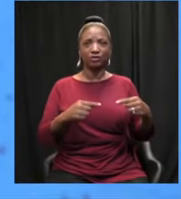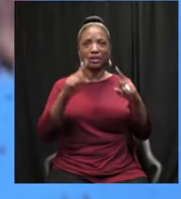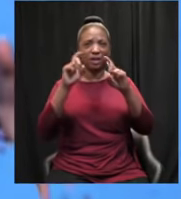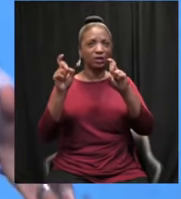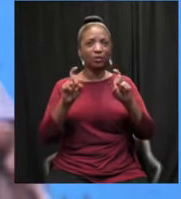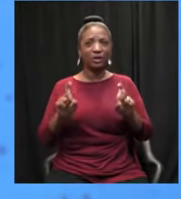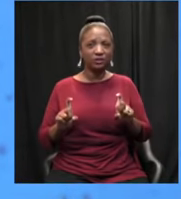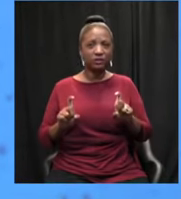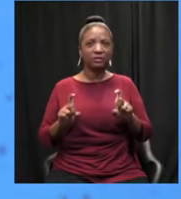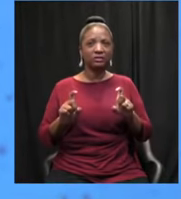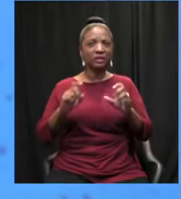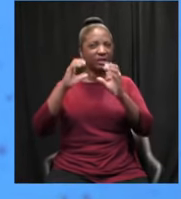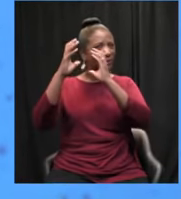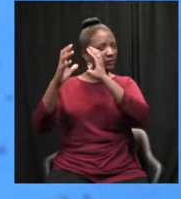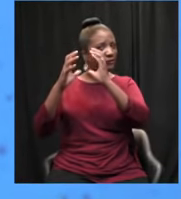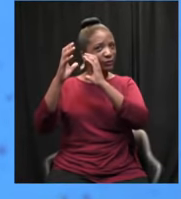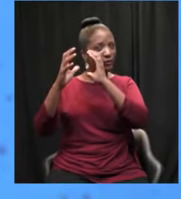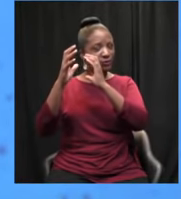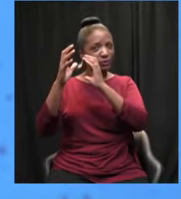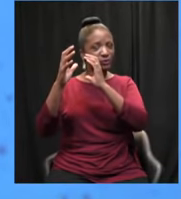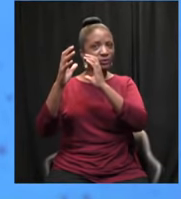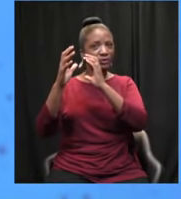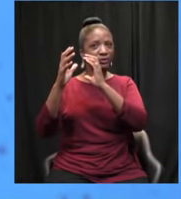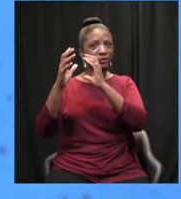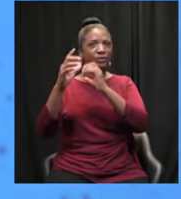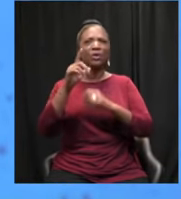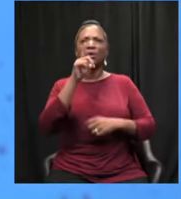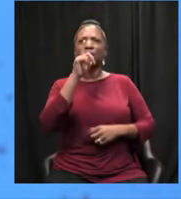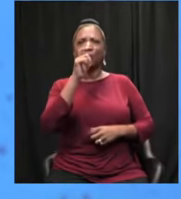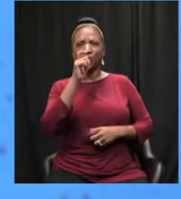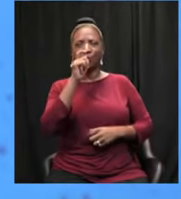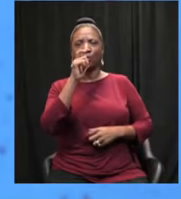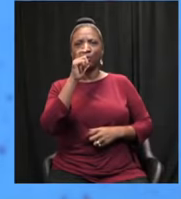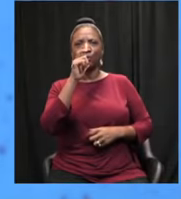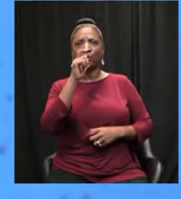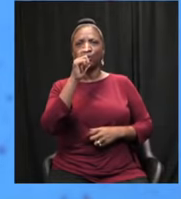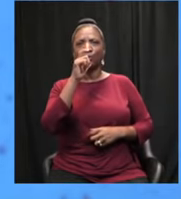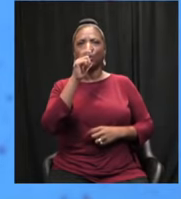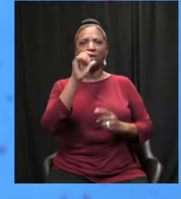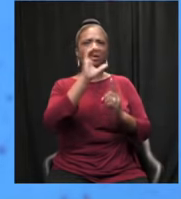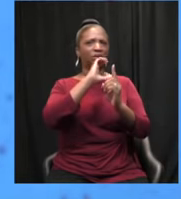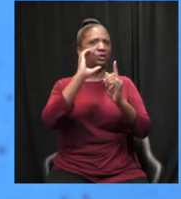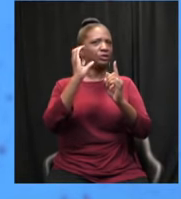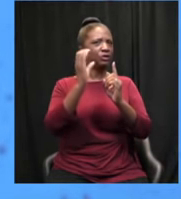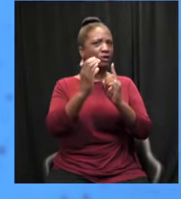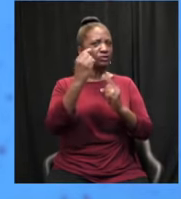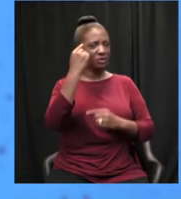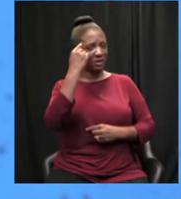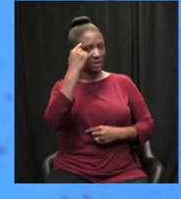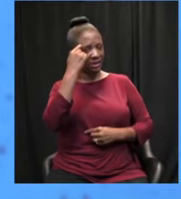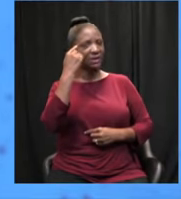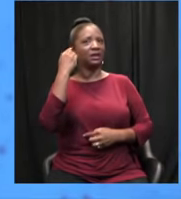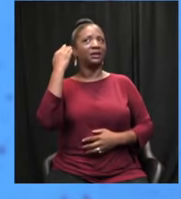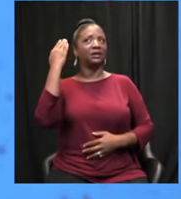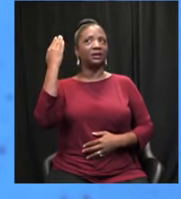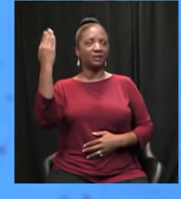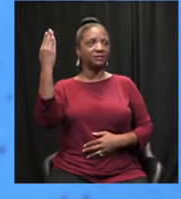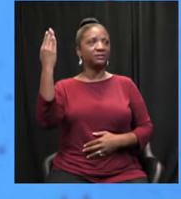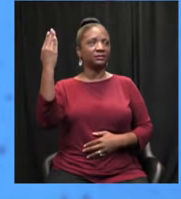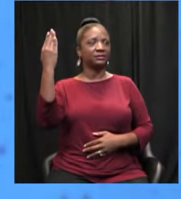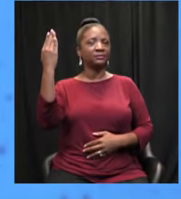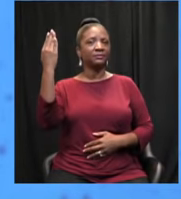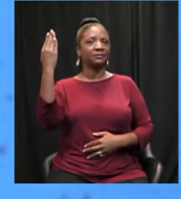to be lost and to miss the mark. He says, who does the culture say that I am? And then when that's not enough, he